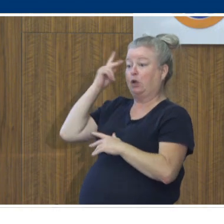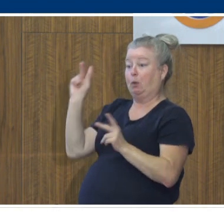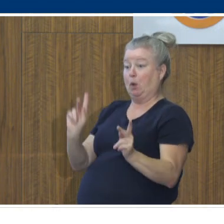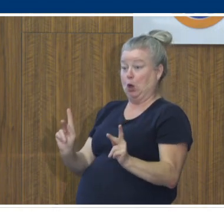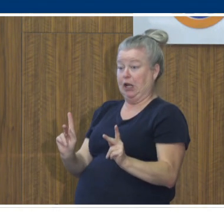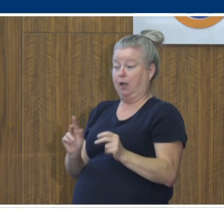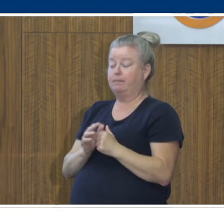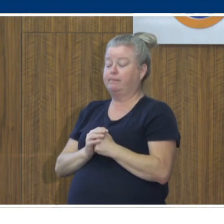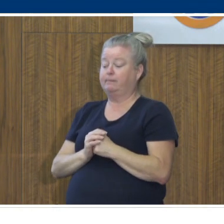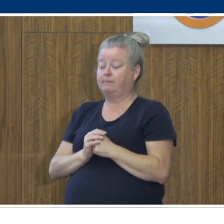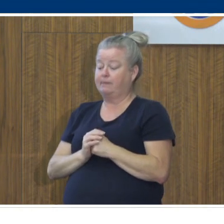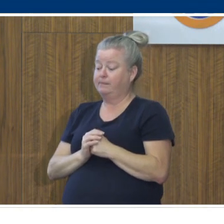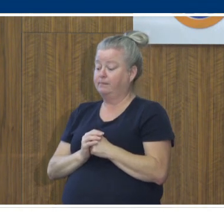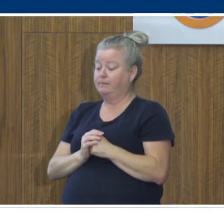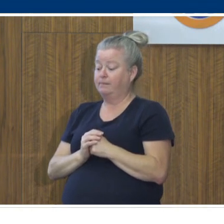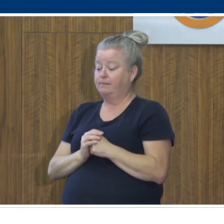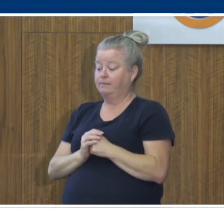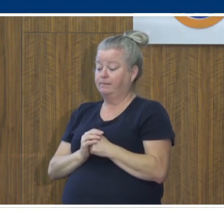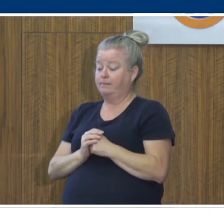slide.